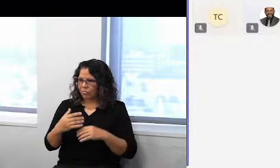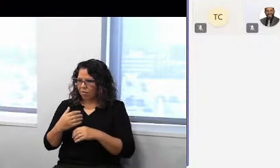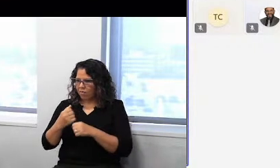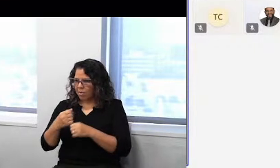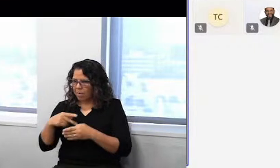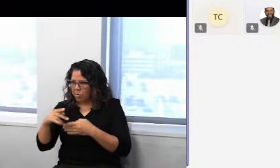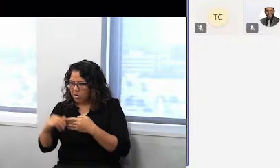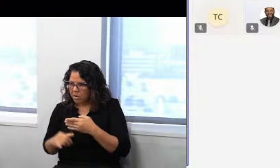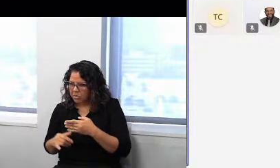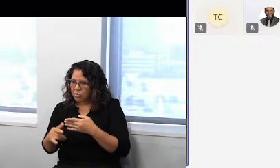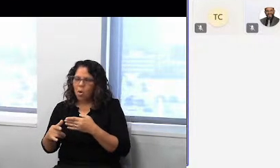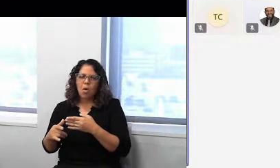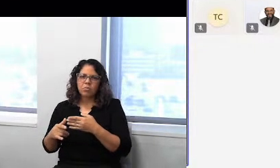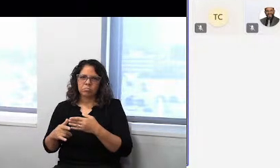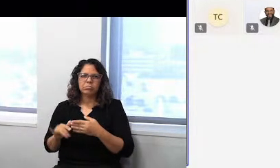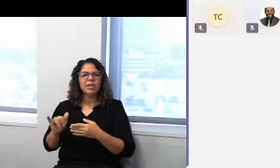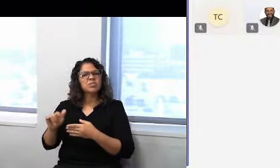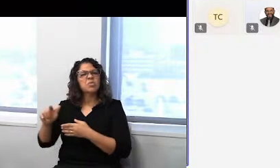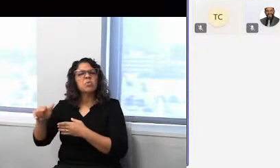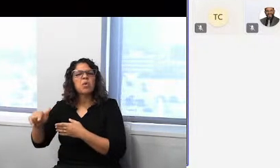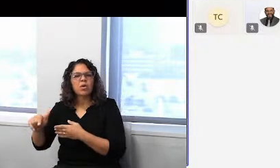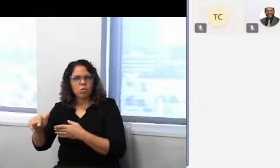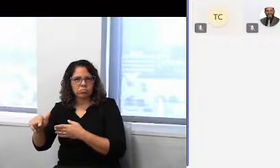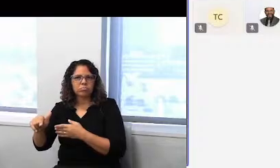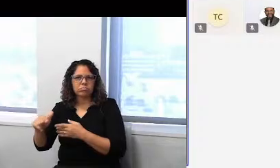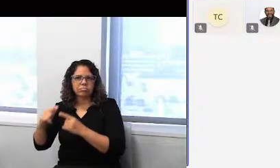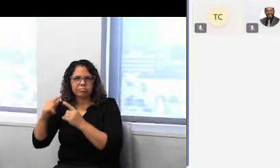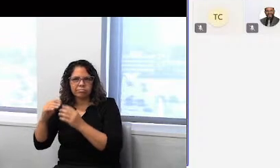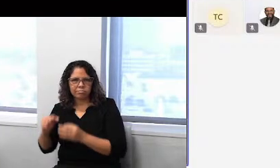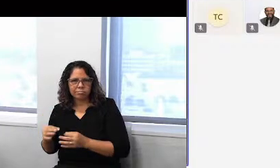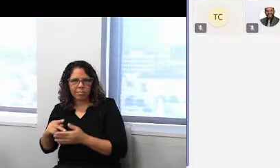and an accuracy depending on the level of what you're